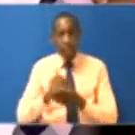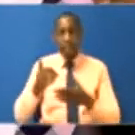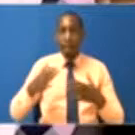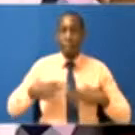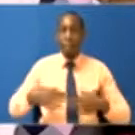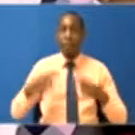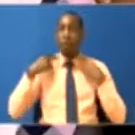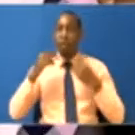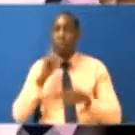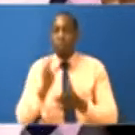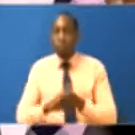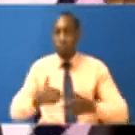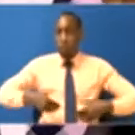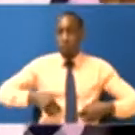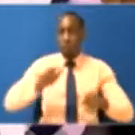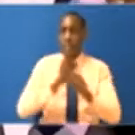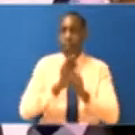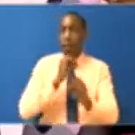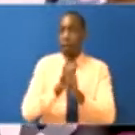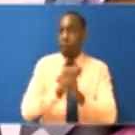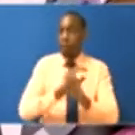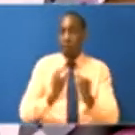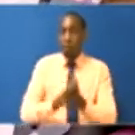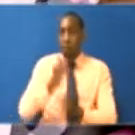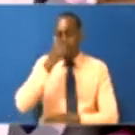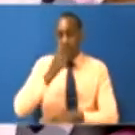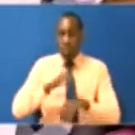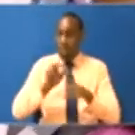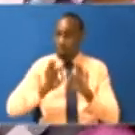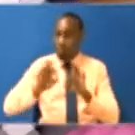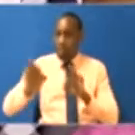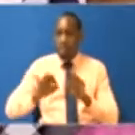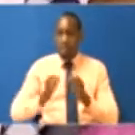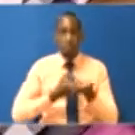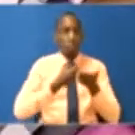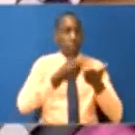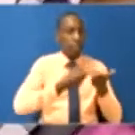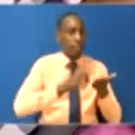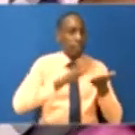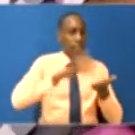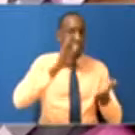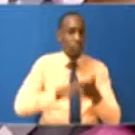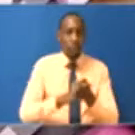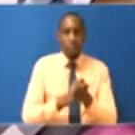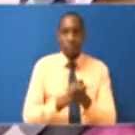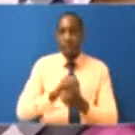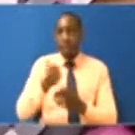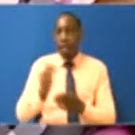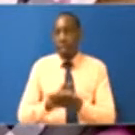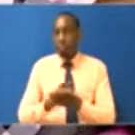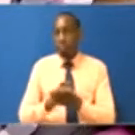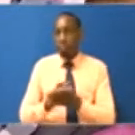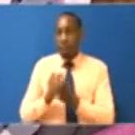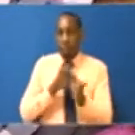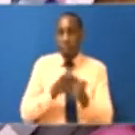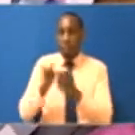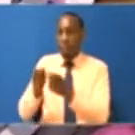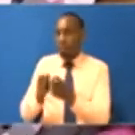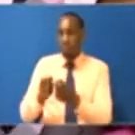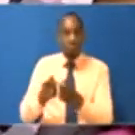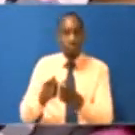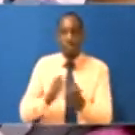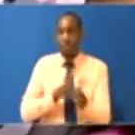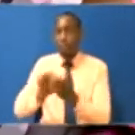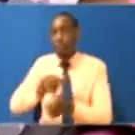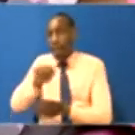tomorrow we have millions of young people without jobs um i wish we had more time to focus on that um apart from the side shows that are of course choreographed by